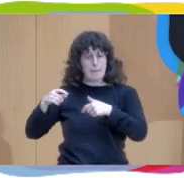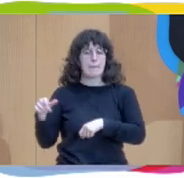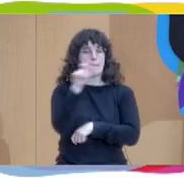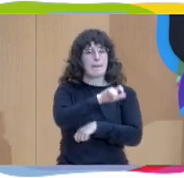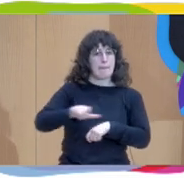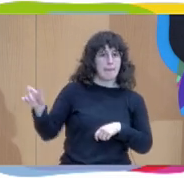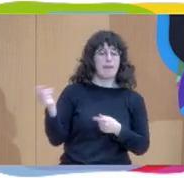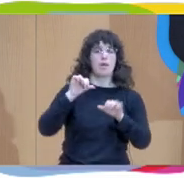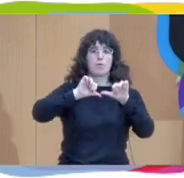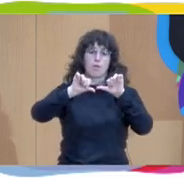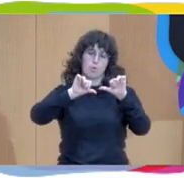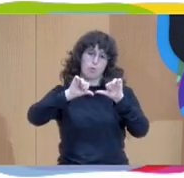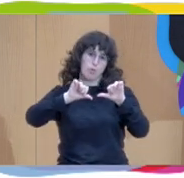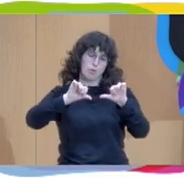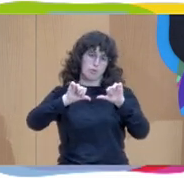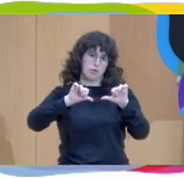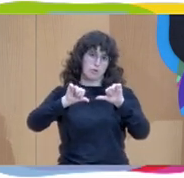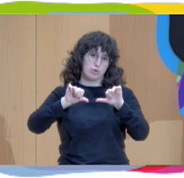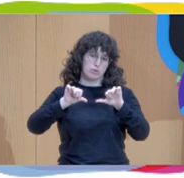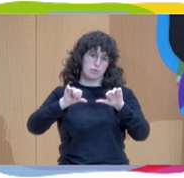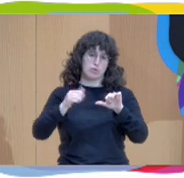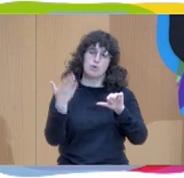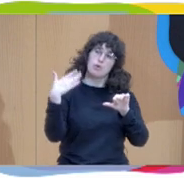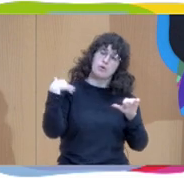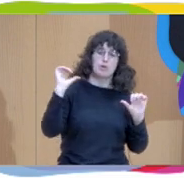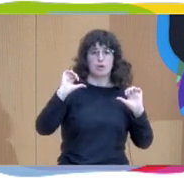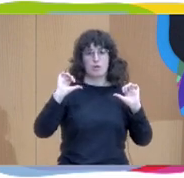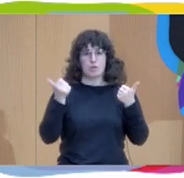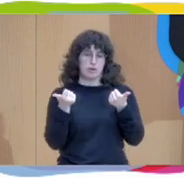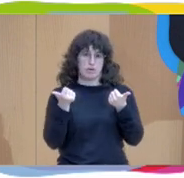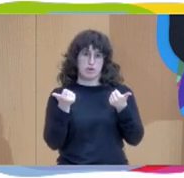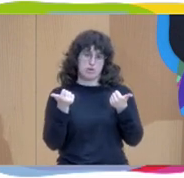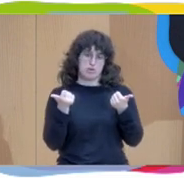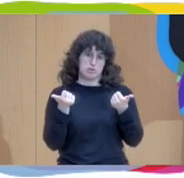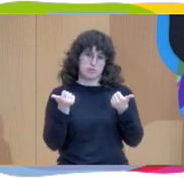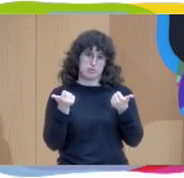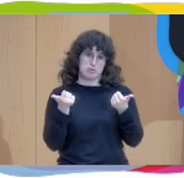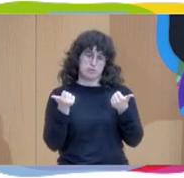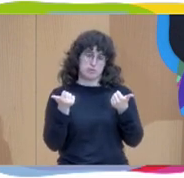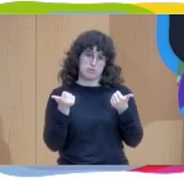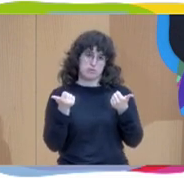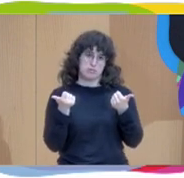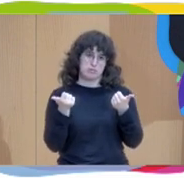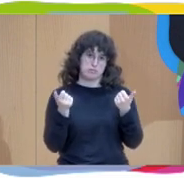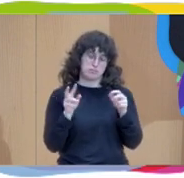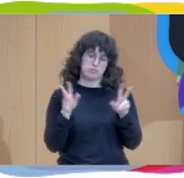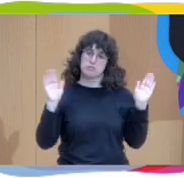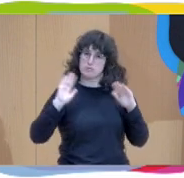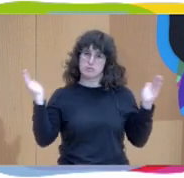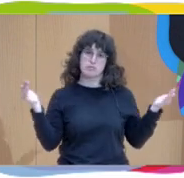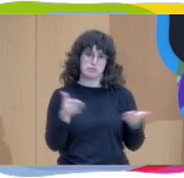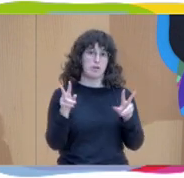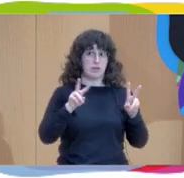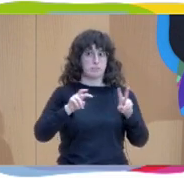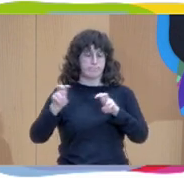by telling what is taking up one's worries and how we can have a public note in